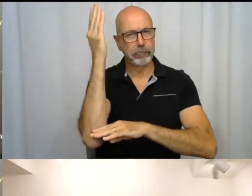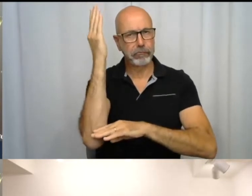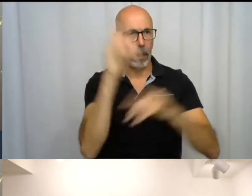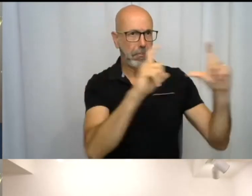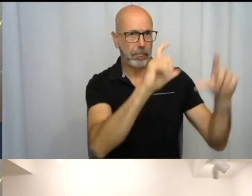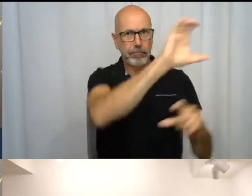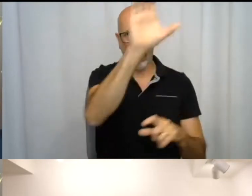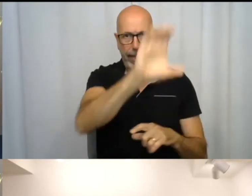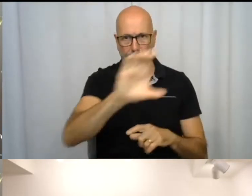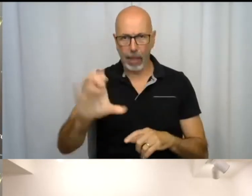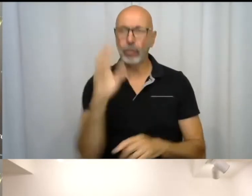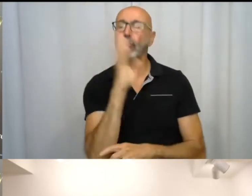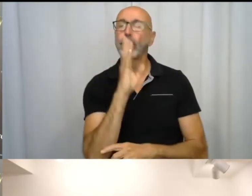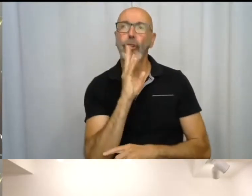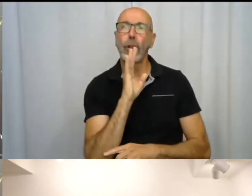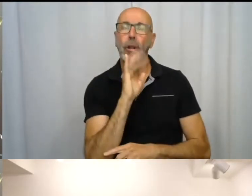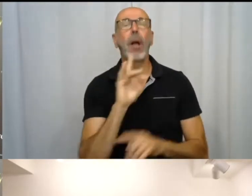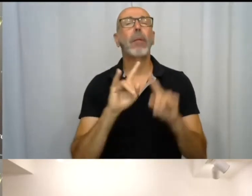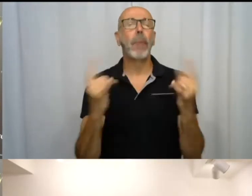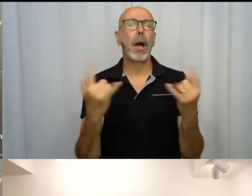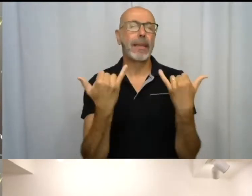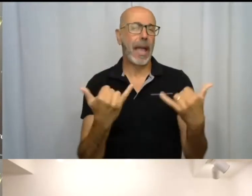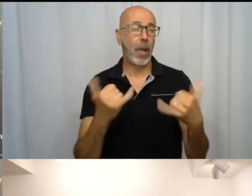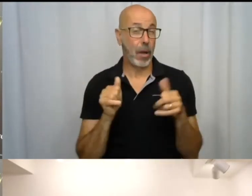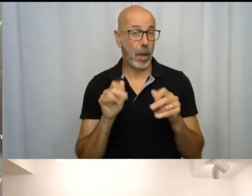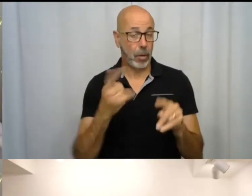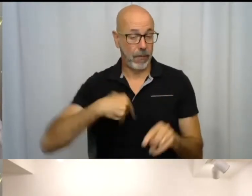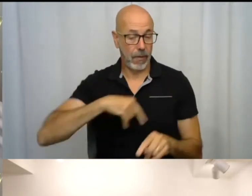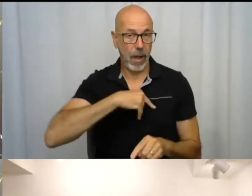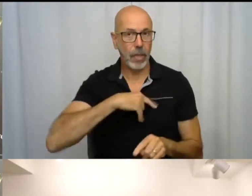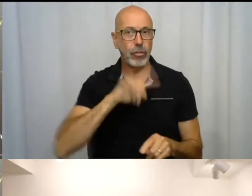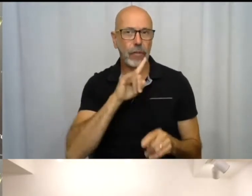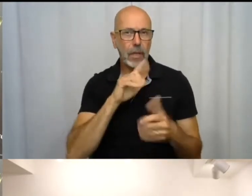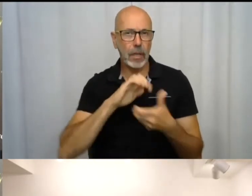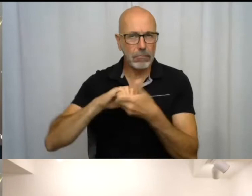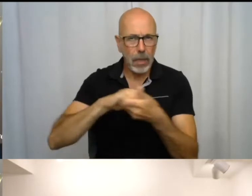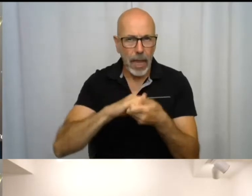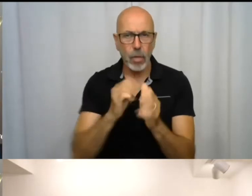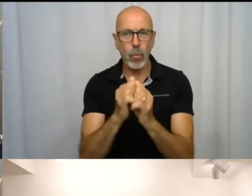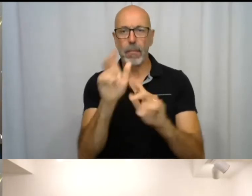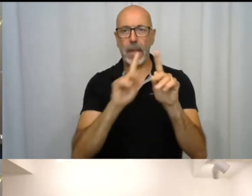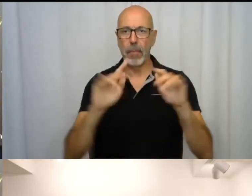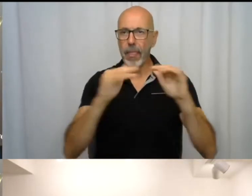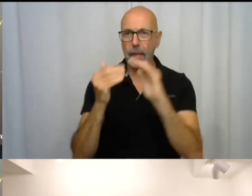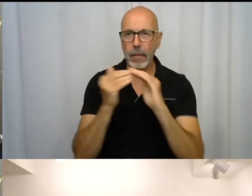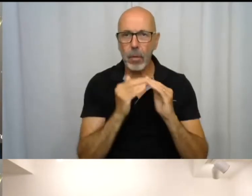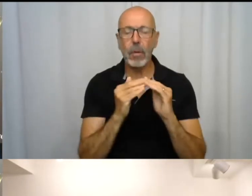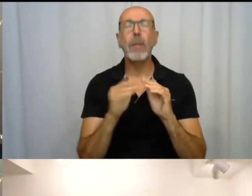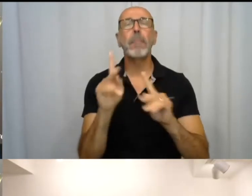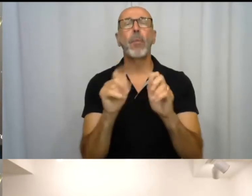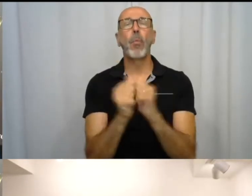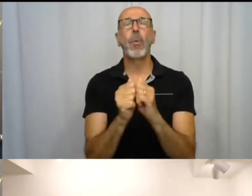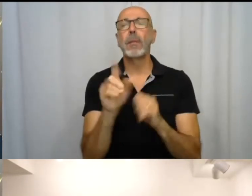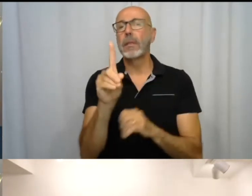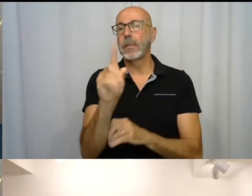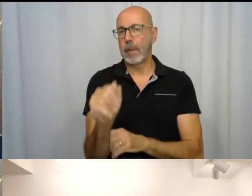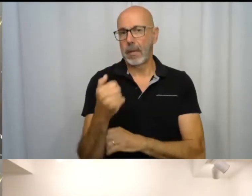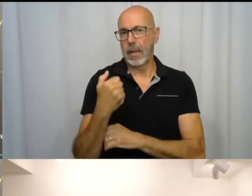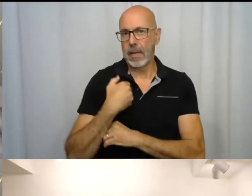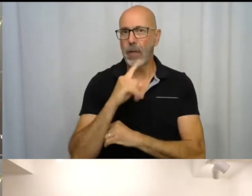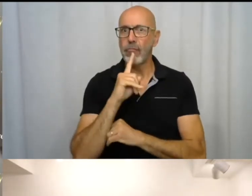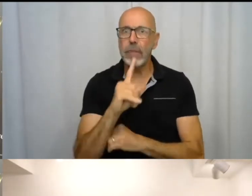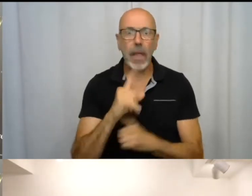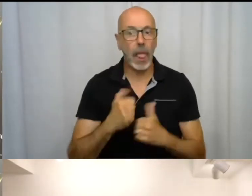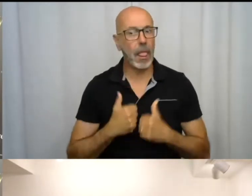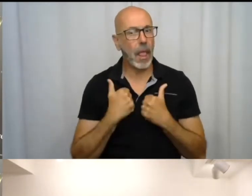boxes on your screen talk, but really this is a chance for us to engage with the people in the community, people with disabilities who have tremendous lived experience.